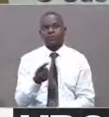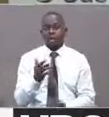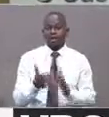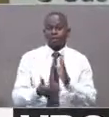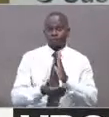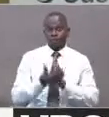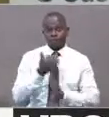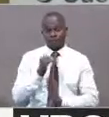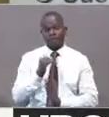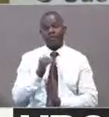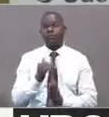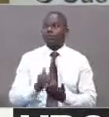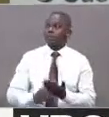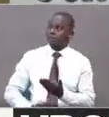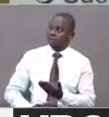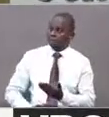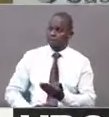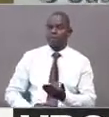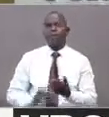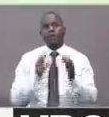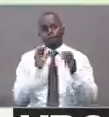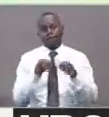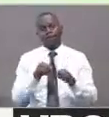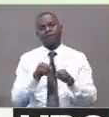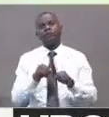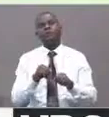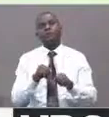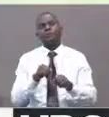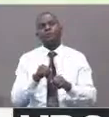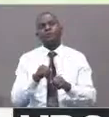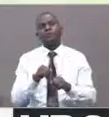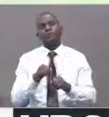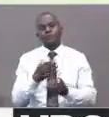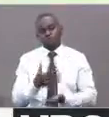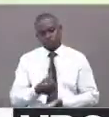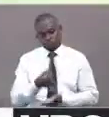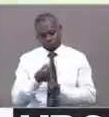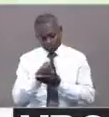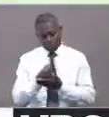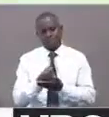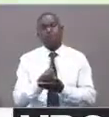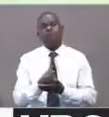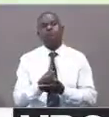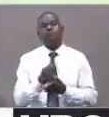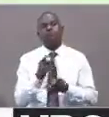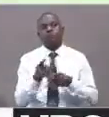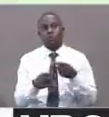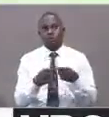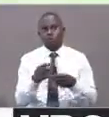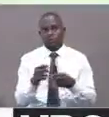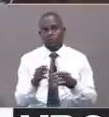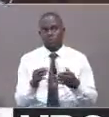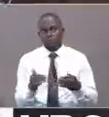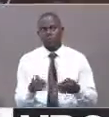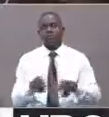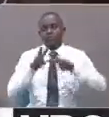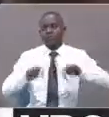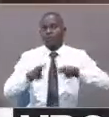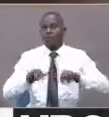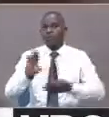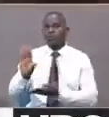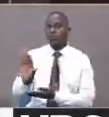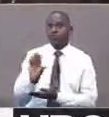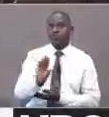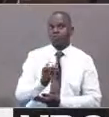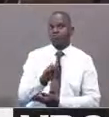Professor, we must roll out this program throughout the country. We shall look for money so